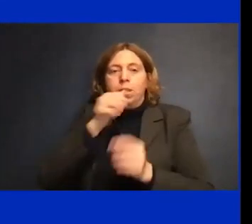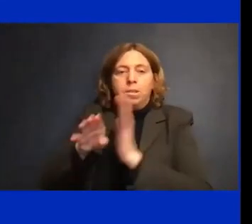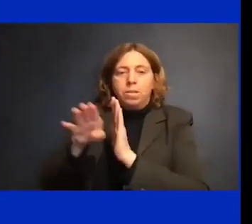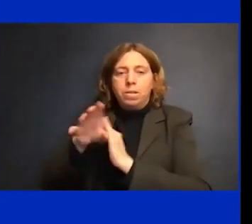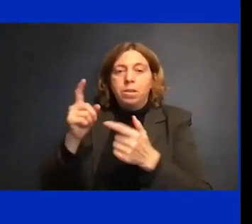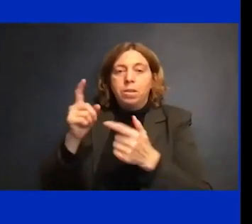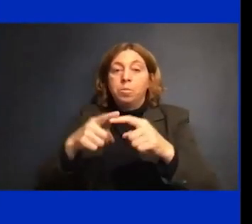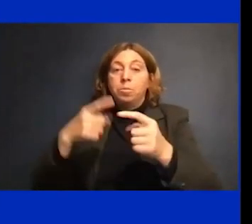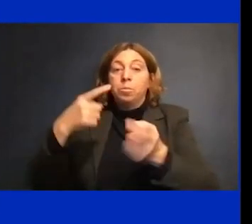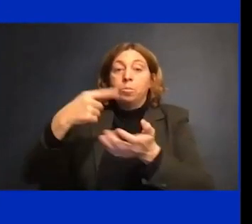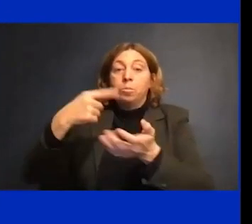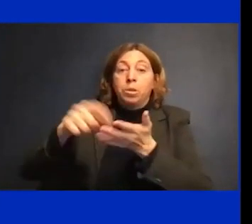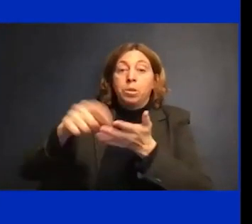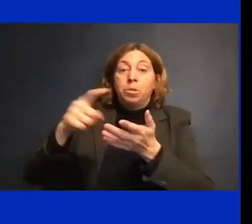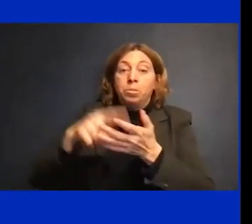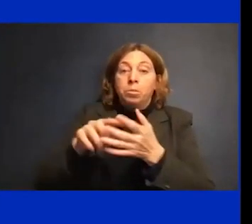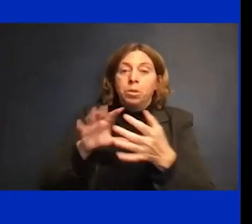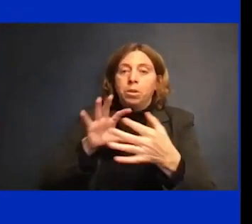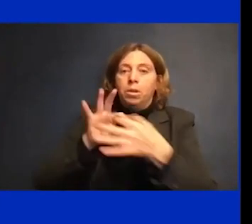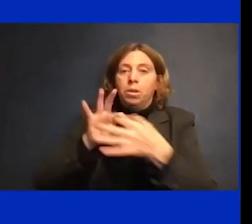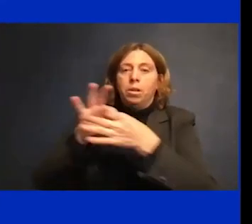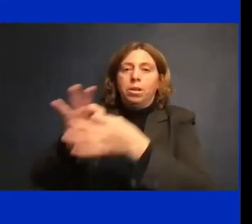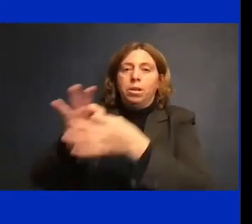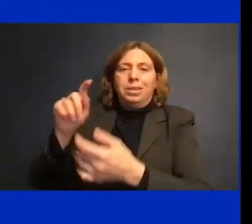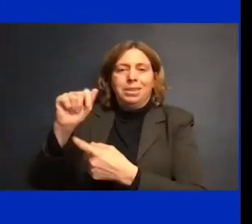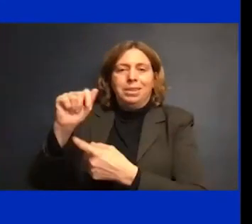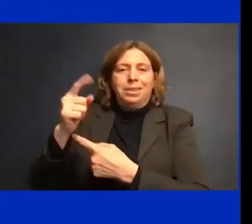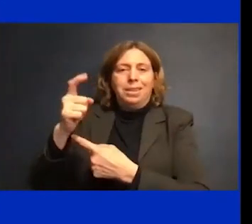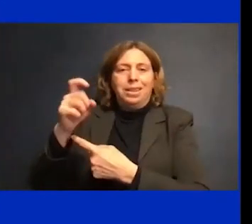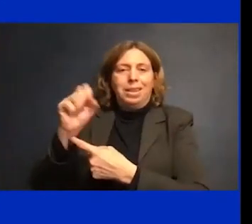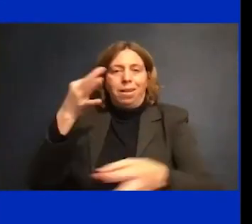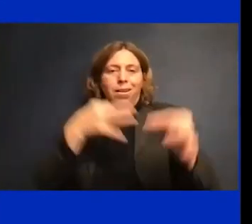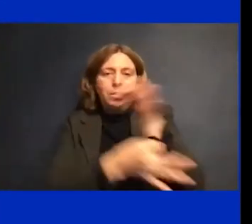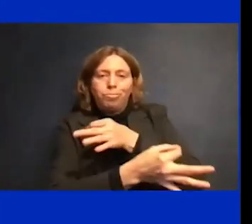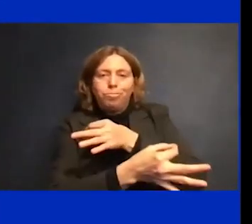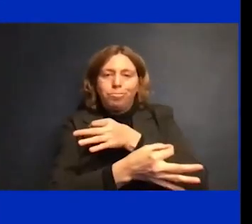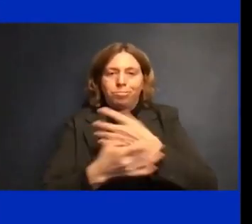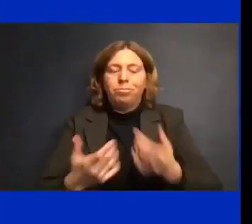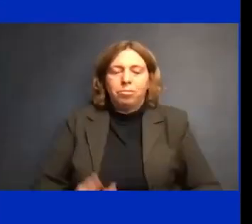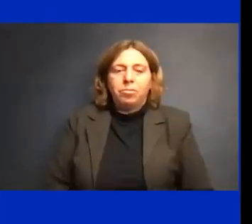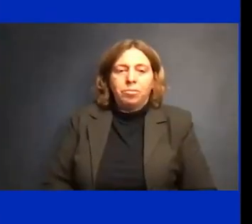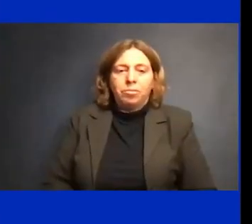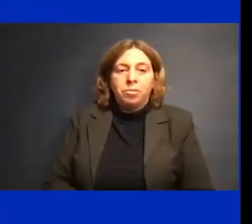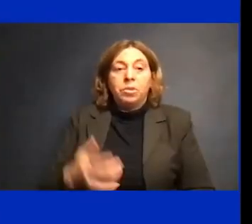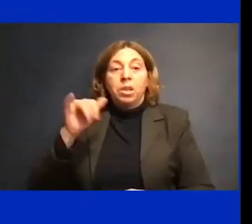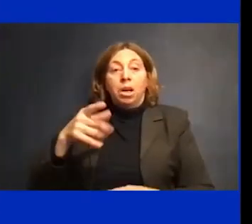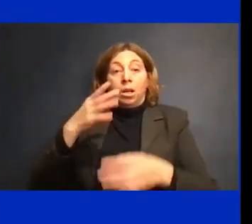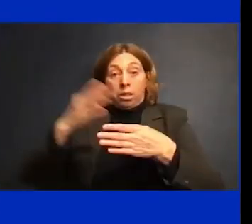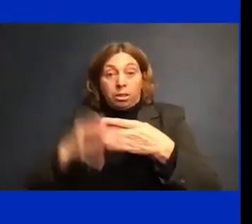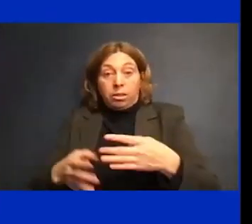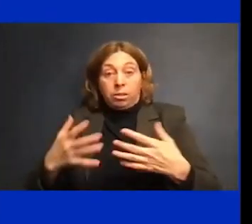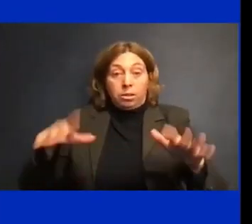taxes. Upon completion, the Port Authority Bus Terminal will provide many advantages to its